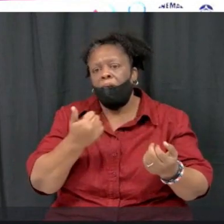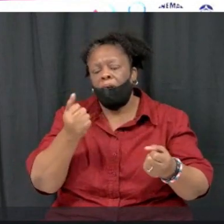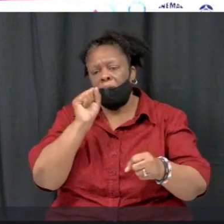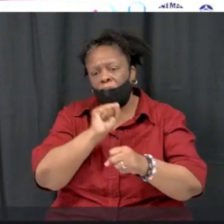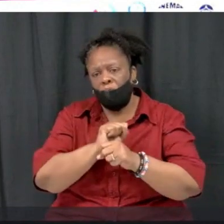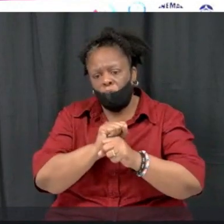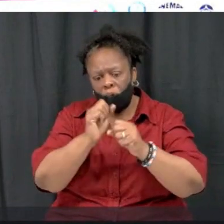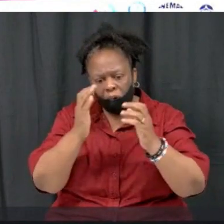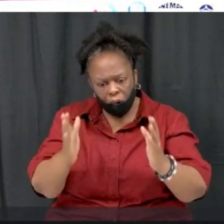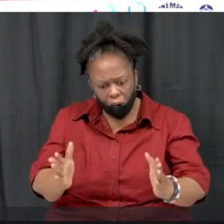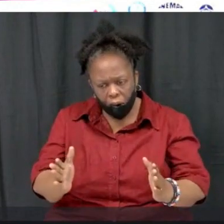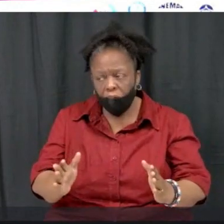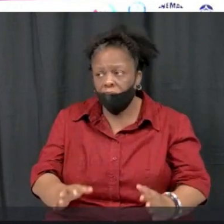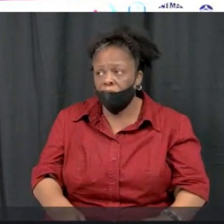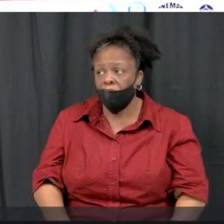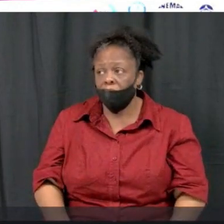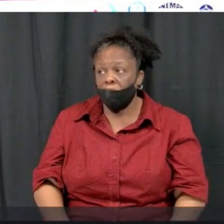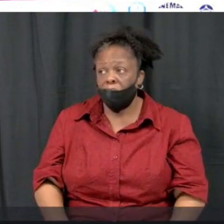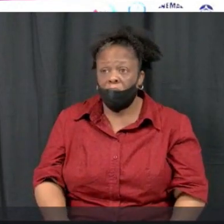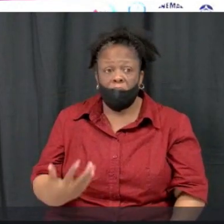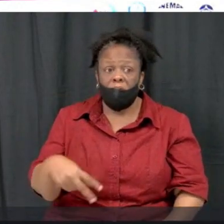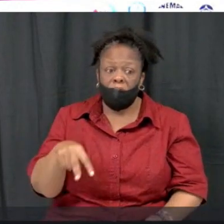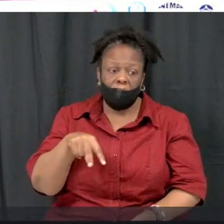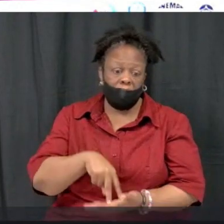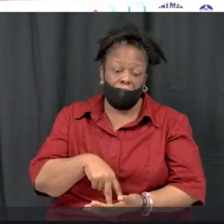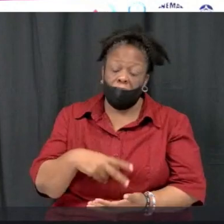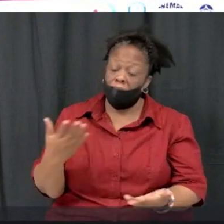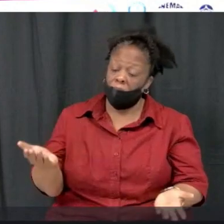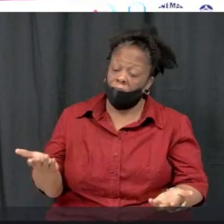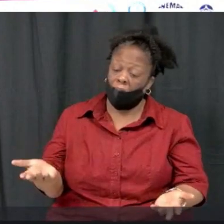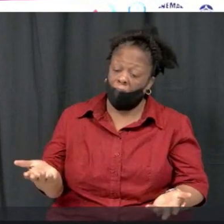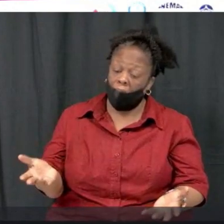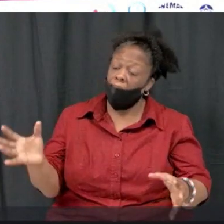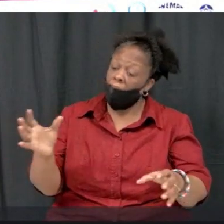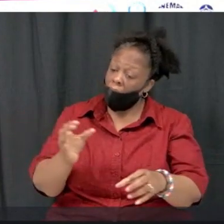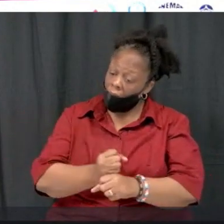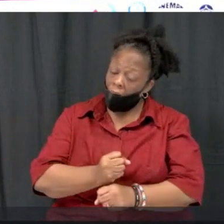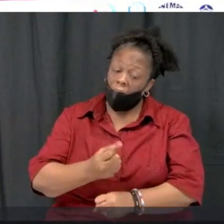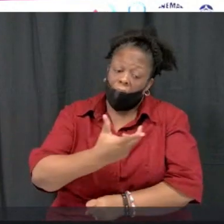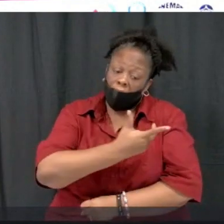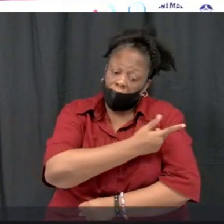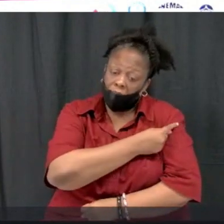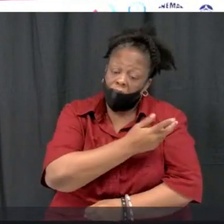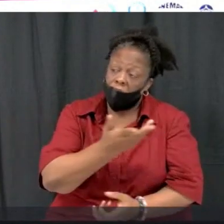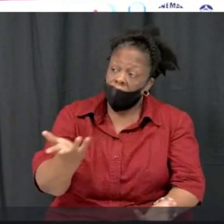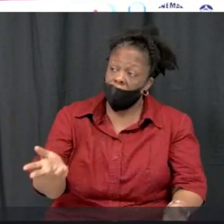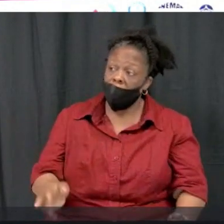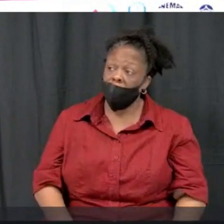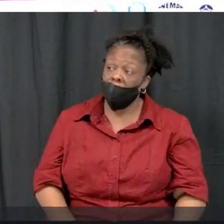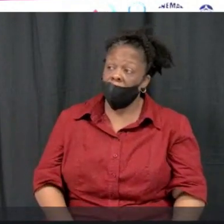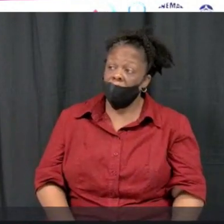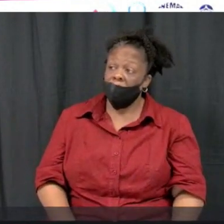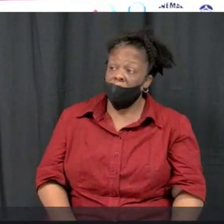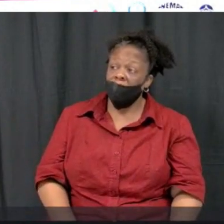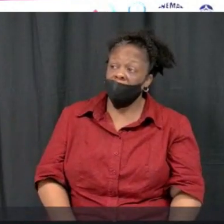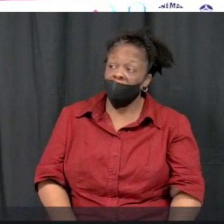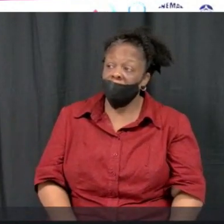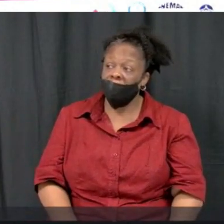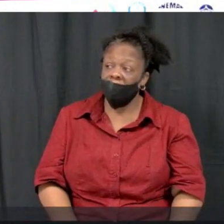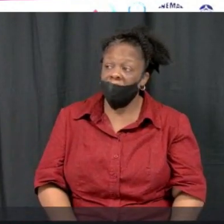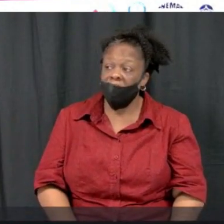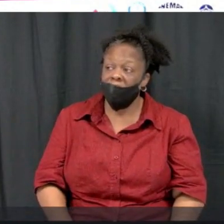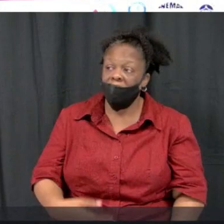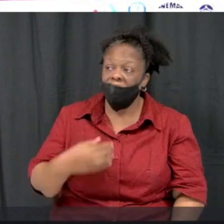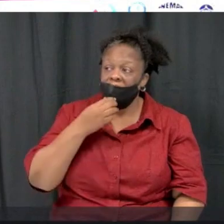tell you that, look at me, I'm standing right here today, and I had it on March 8th. So, I mean, if you want an example of somebody who is